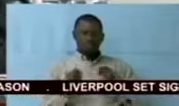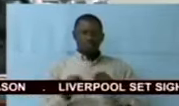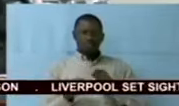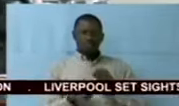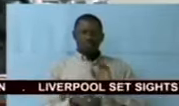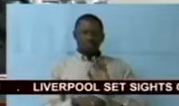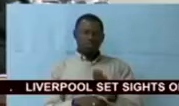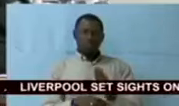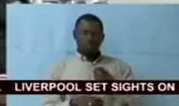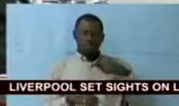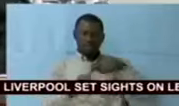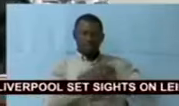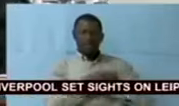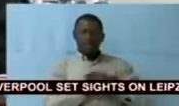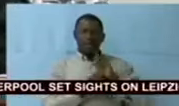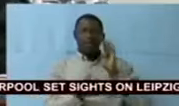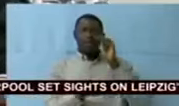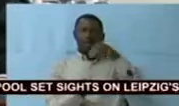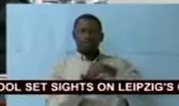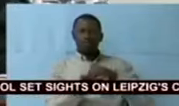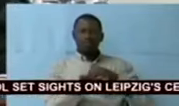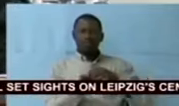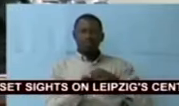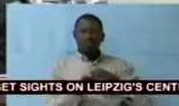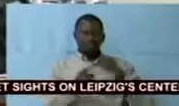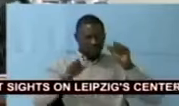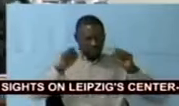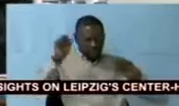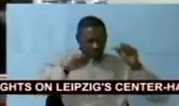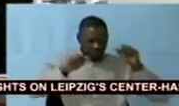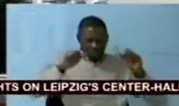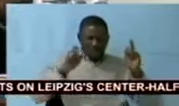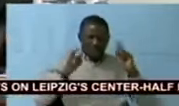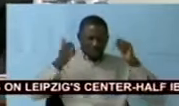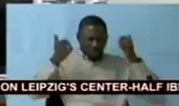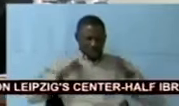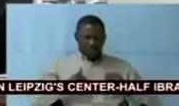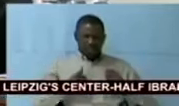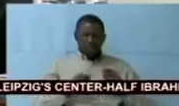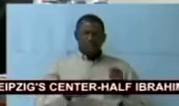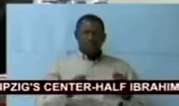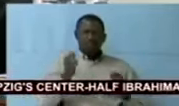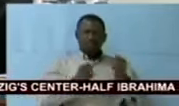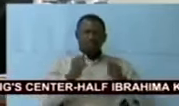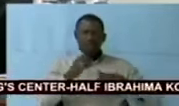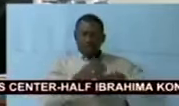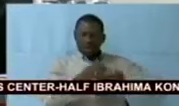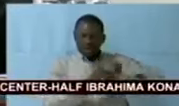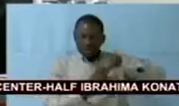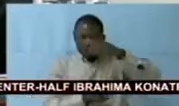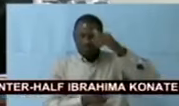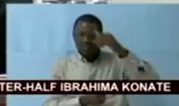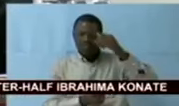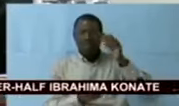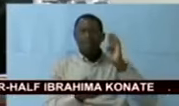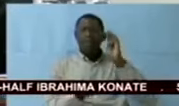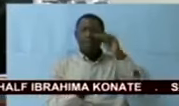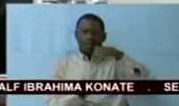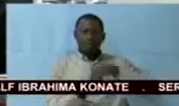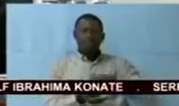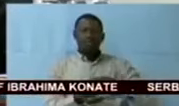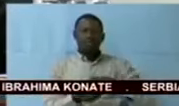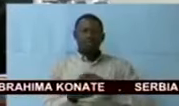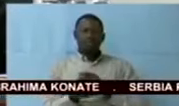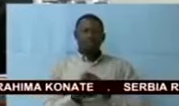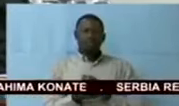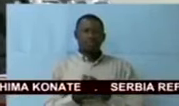to check. Mallo no Banjulu sate okono purka jube. I drive until I got out of Banjul. Namoto borindi wanyala fom